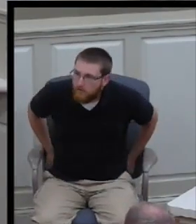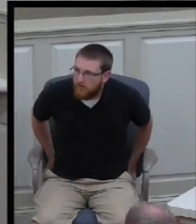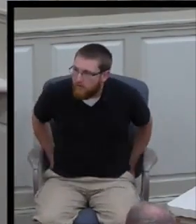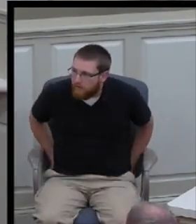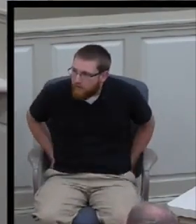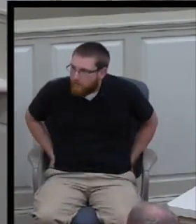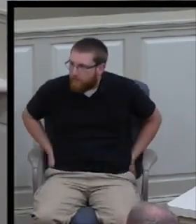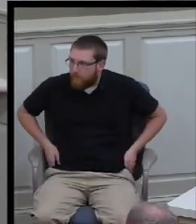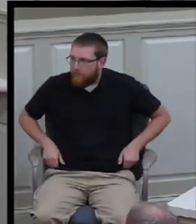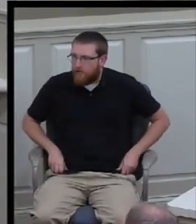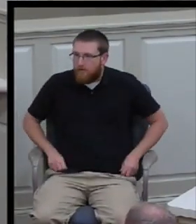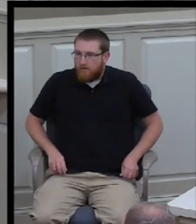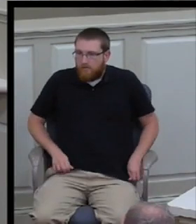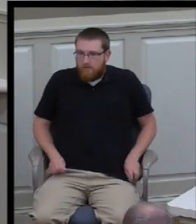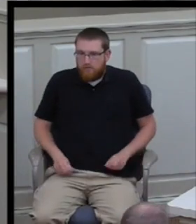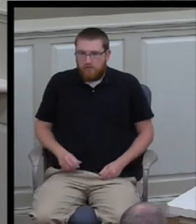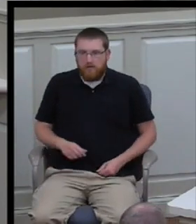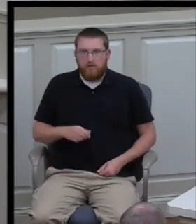This change order is not in the budget?